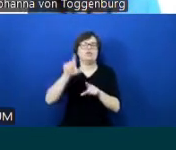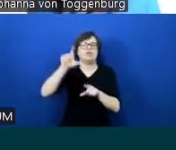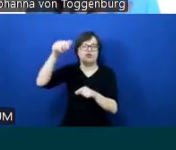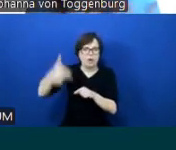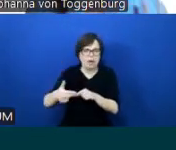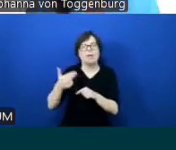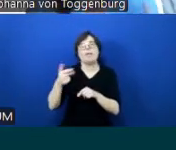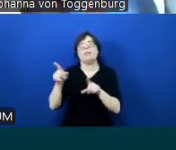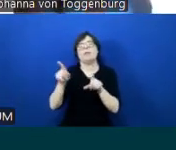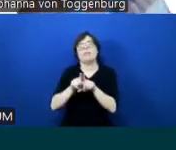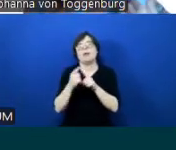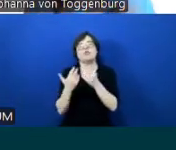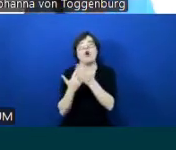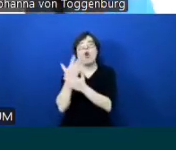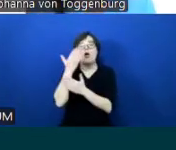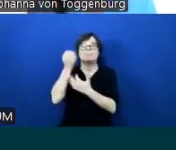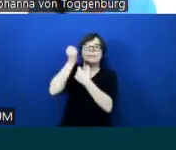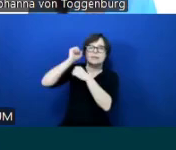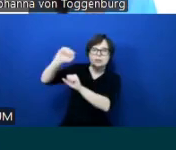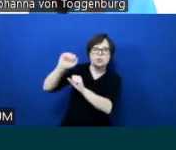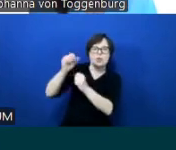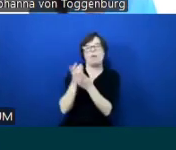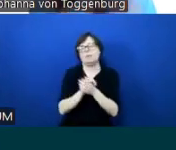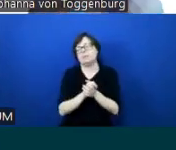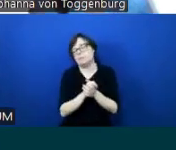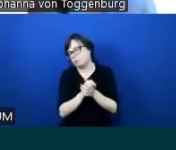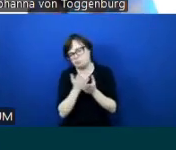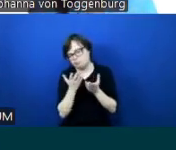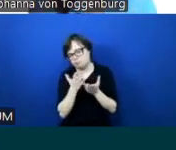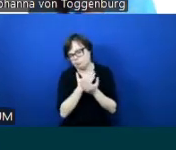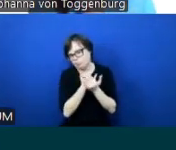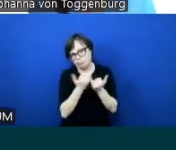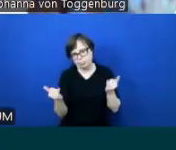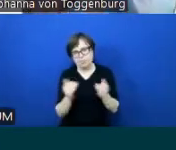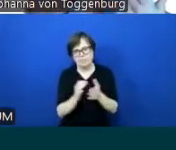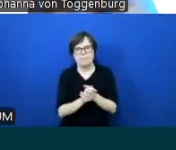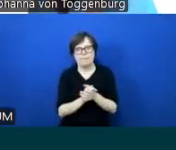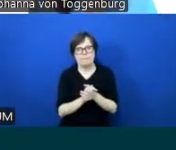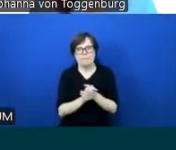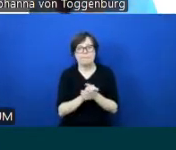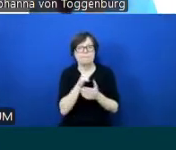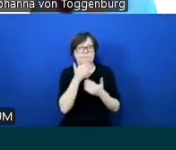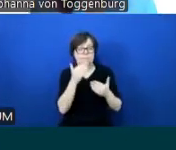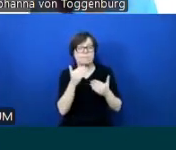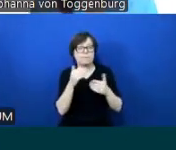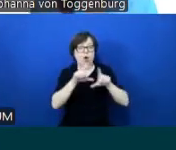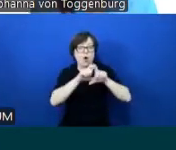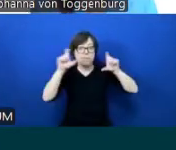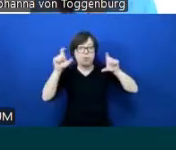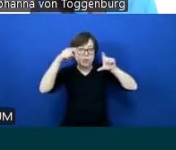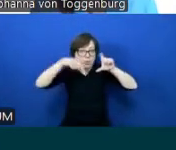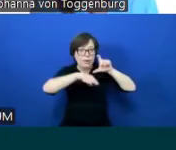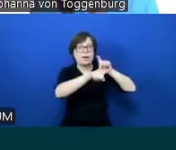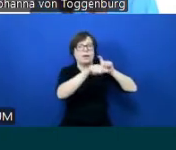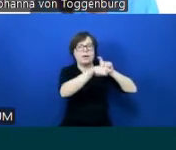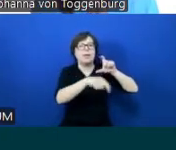allows some cooling, indoor temperatures drop, so at least in hot summers you can stay indoors and it's a little bit